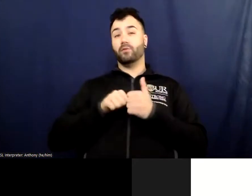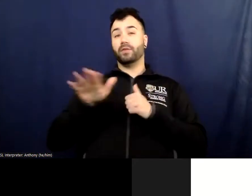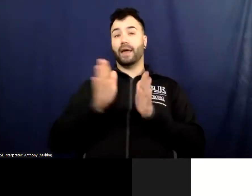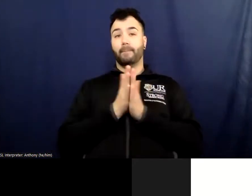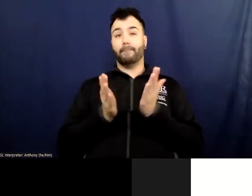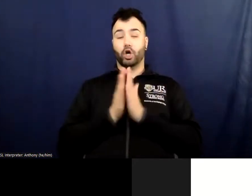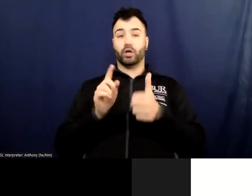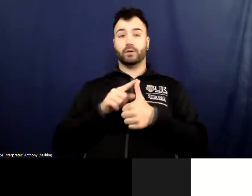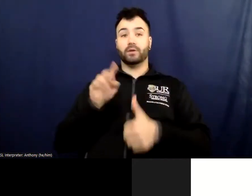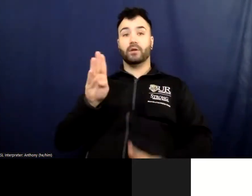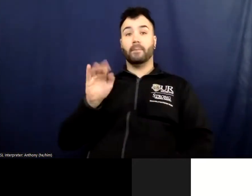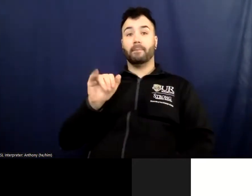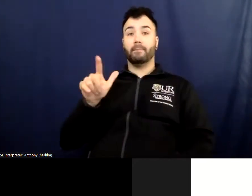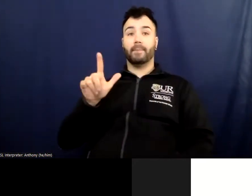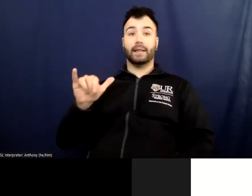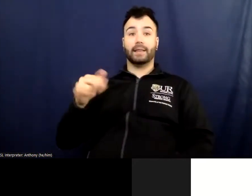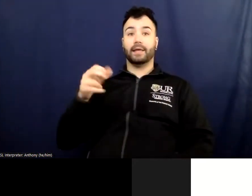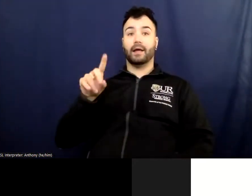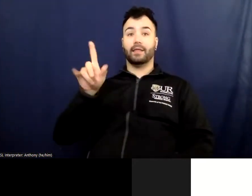is Harry Anslinger, and the other